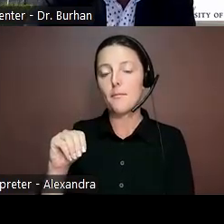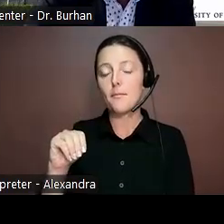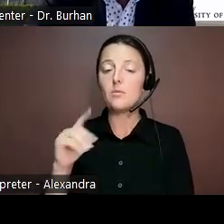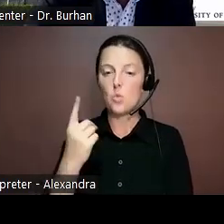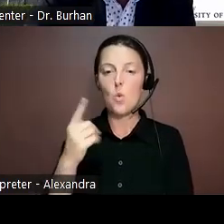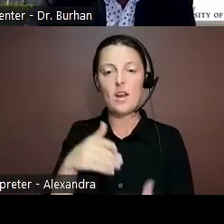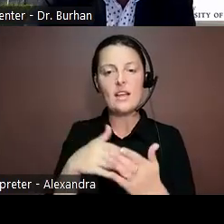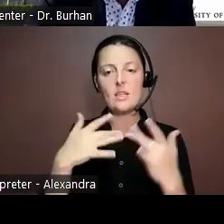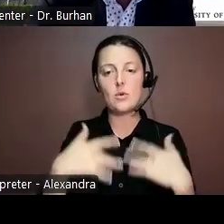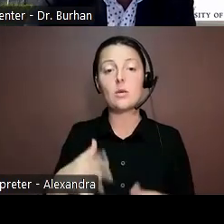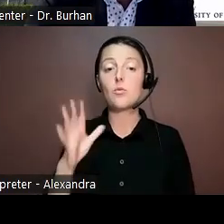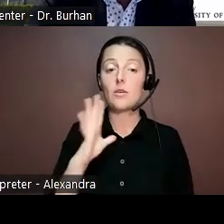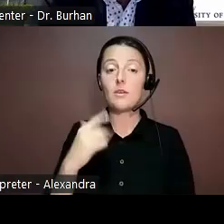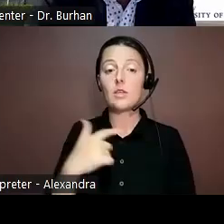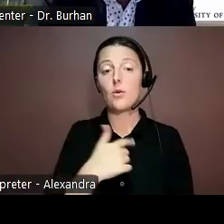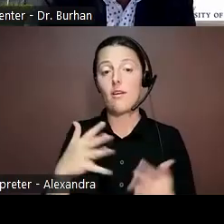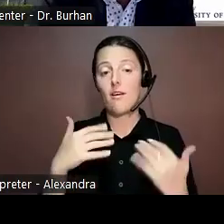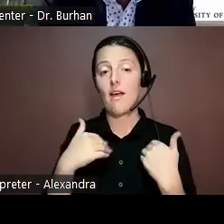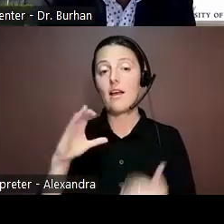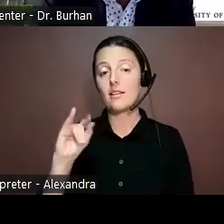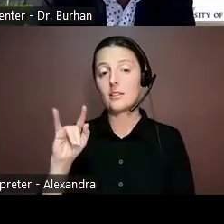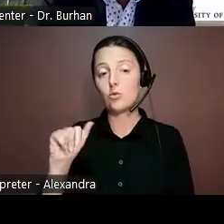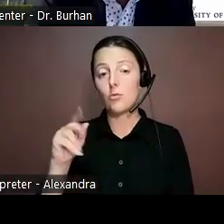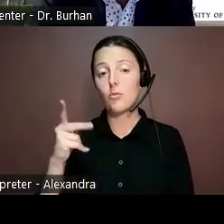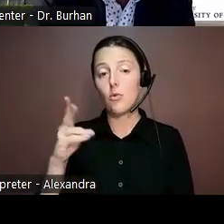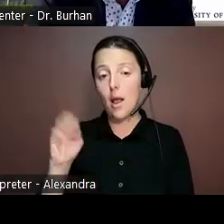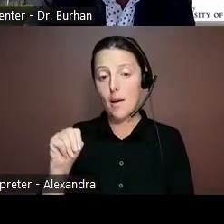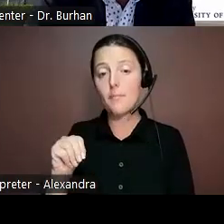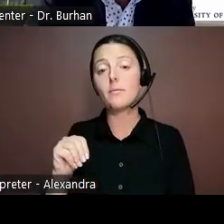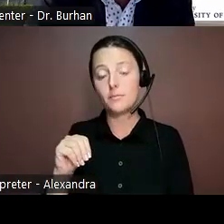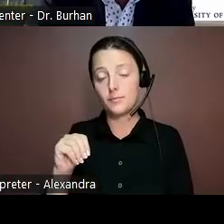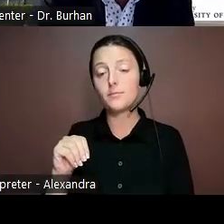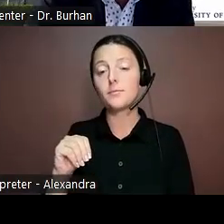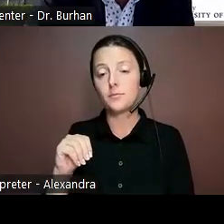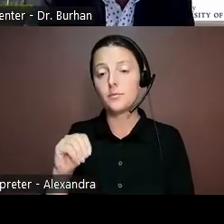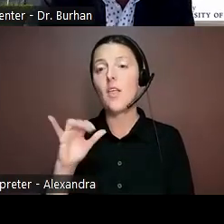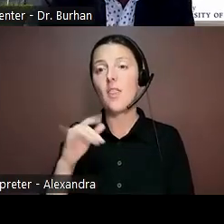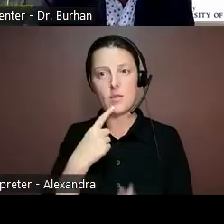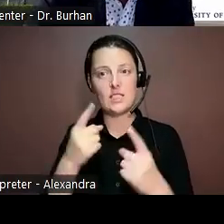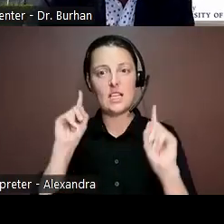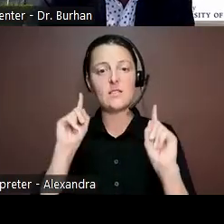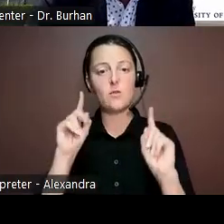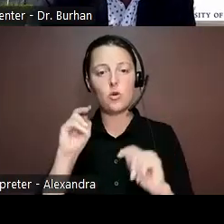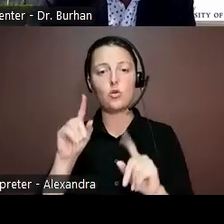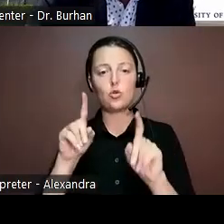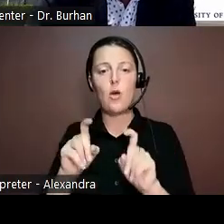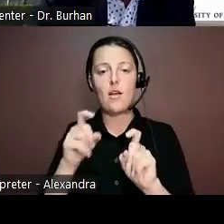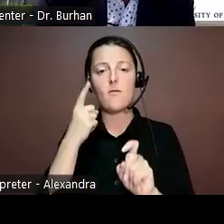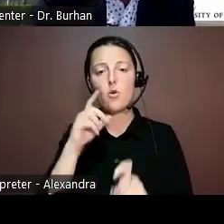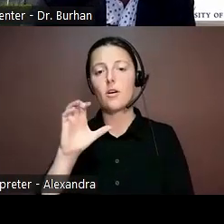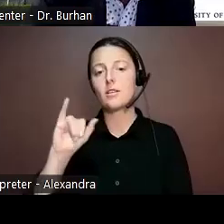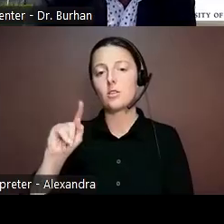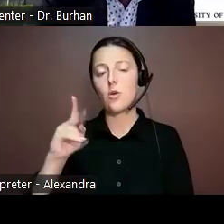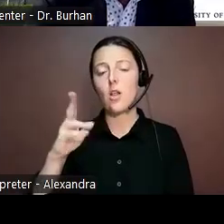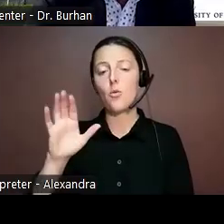Anton was the first author on, which is a successful trial for citalopram for agitation, for example. And I think the target from